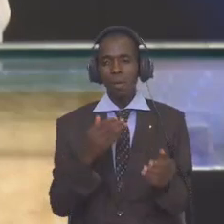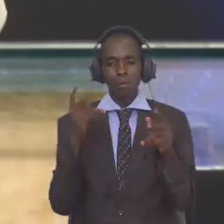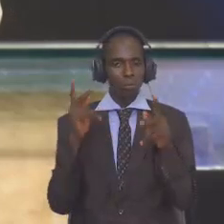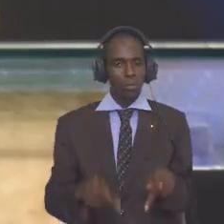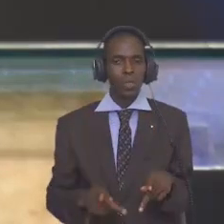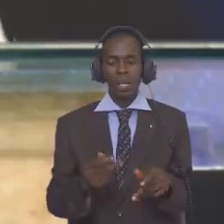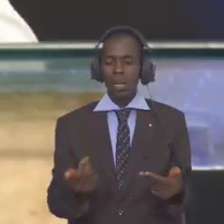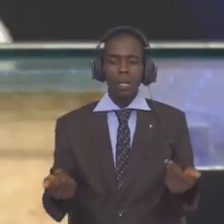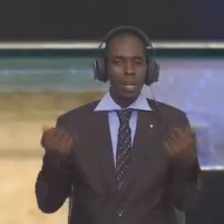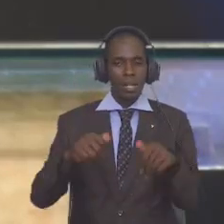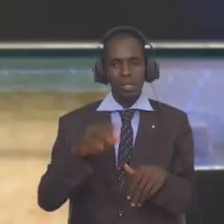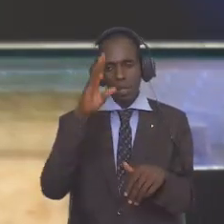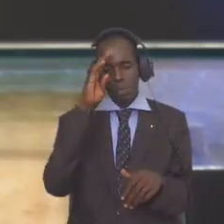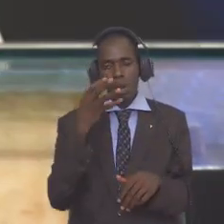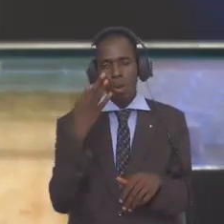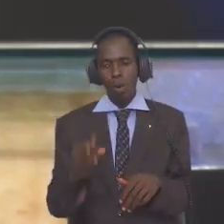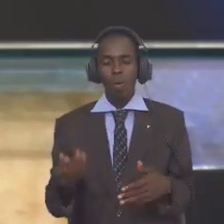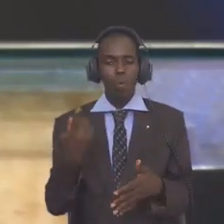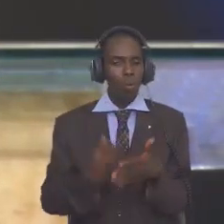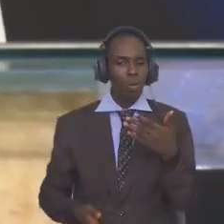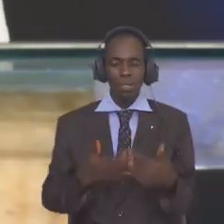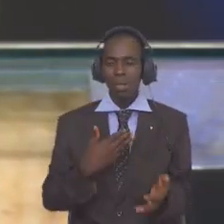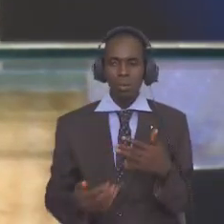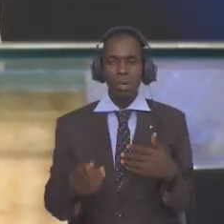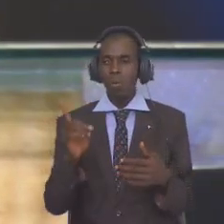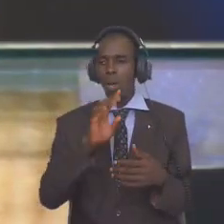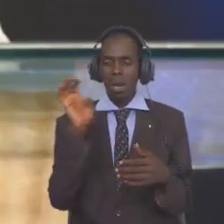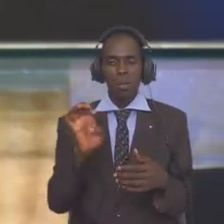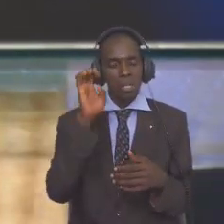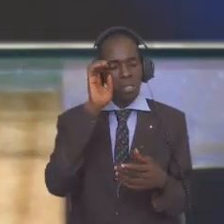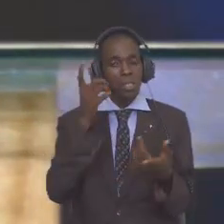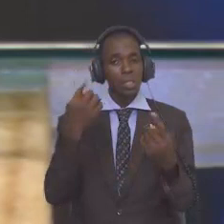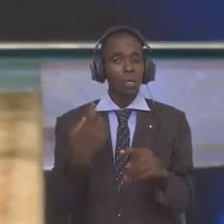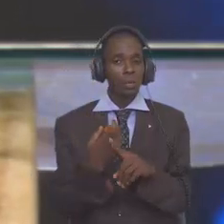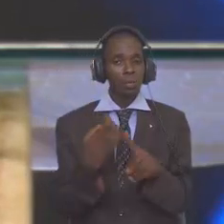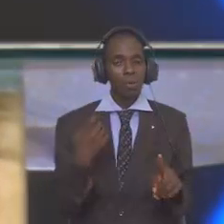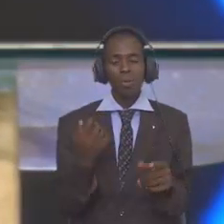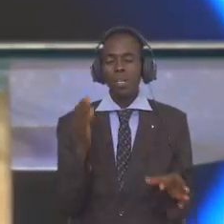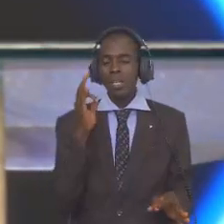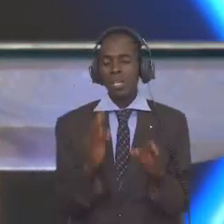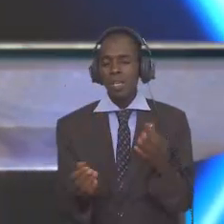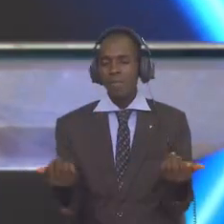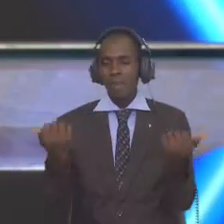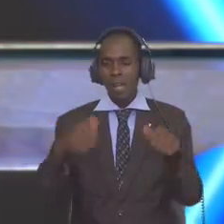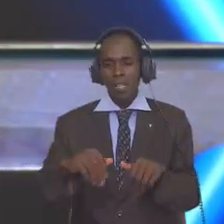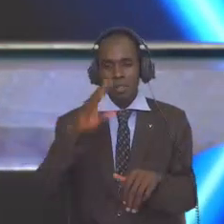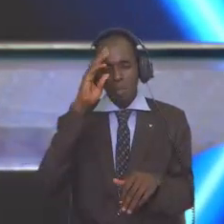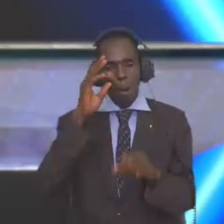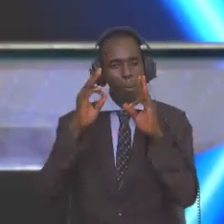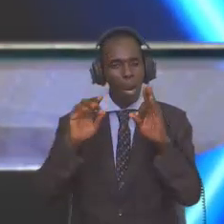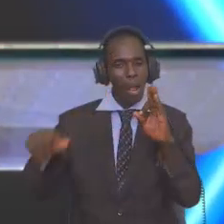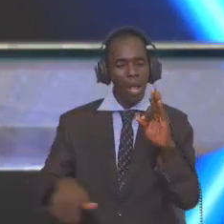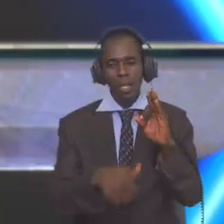whatever denomination, if any man even of our own congregation, if any man preach any other